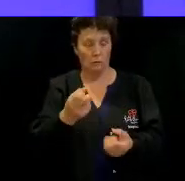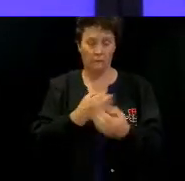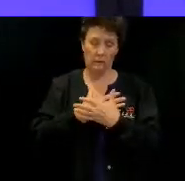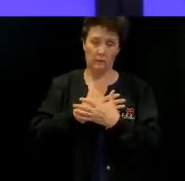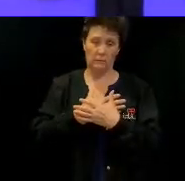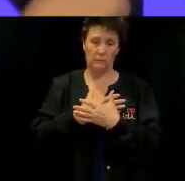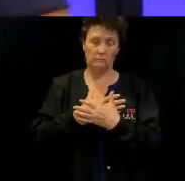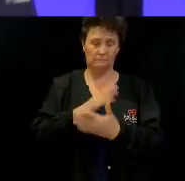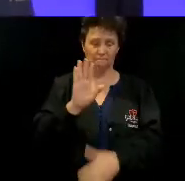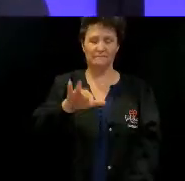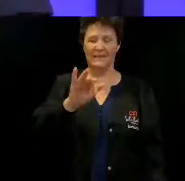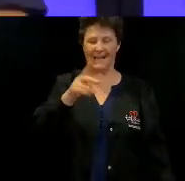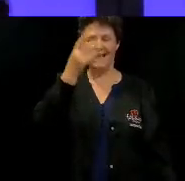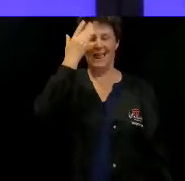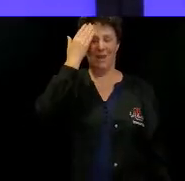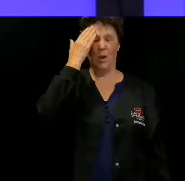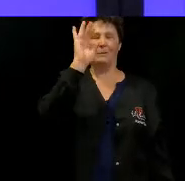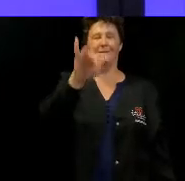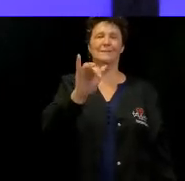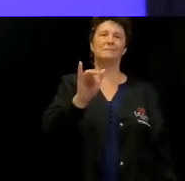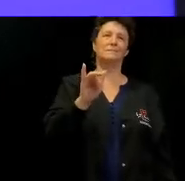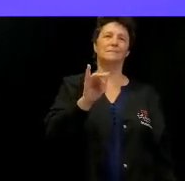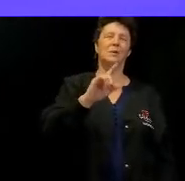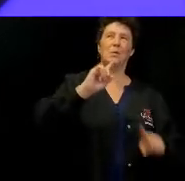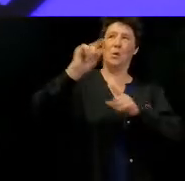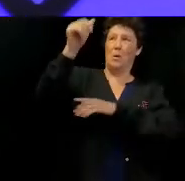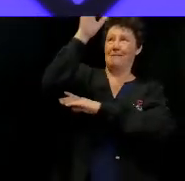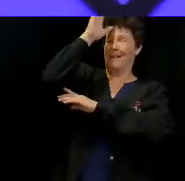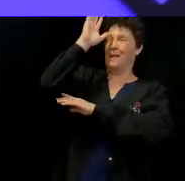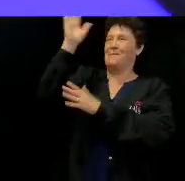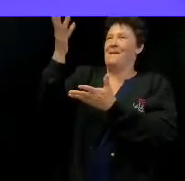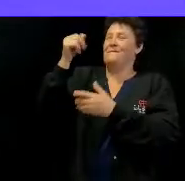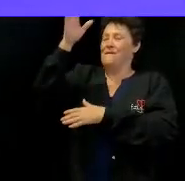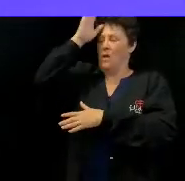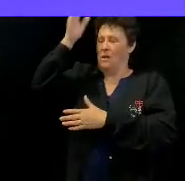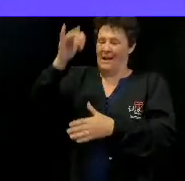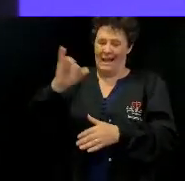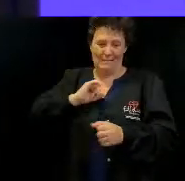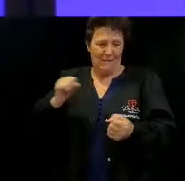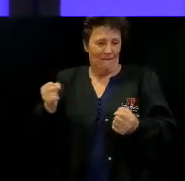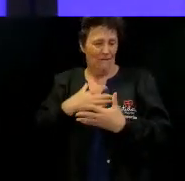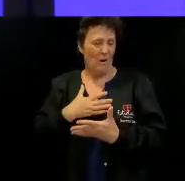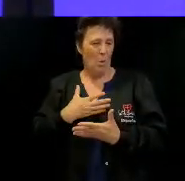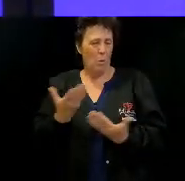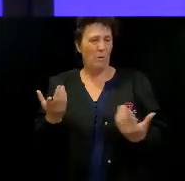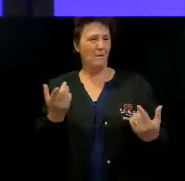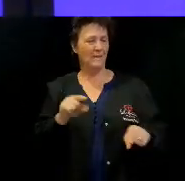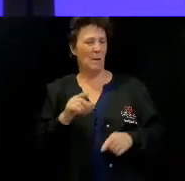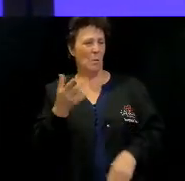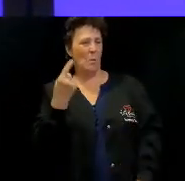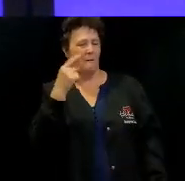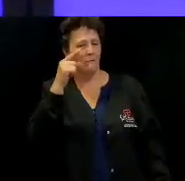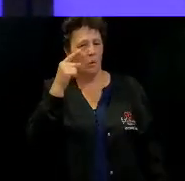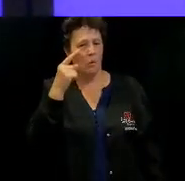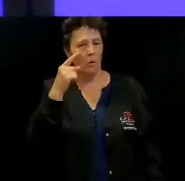I get it. We ain't supposed to talk about it. Go to your dad and say, Father, I'm fearful about this. What's going on? Can you help